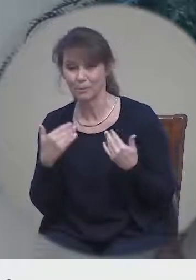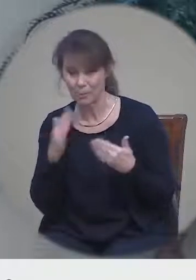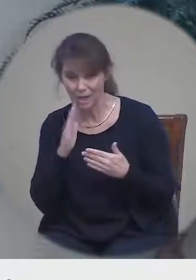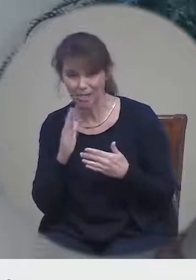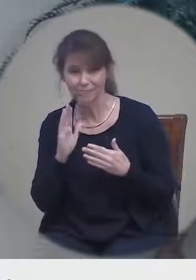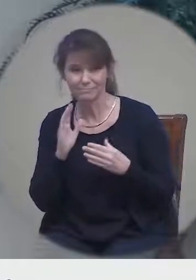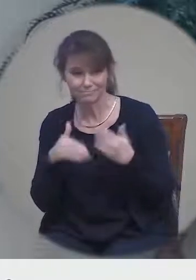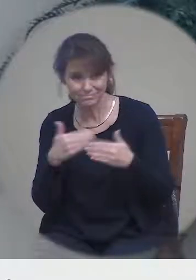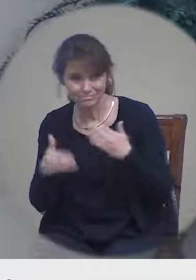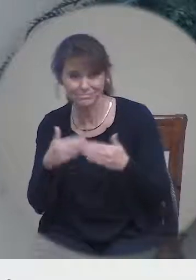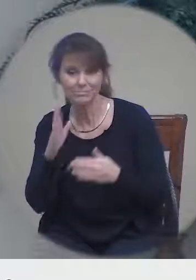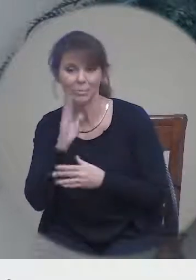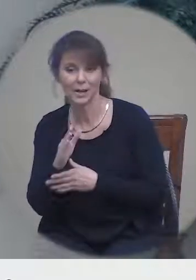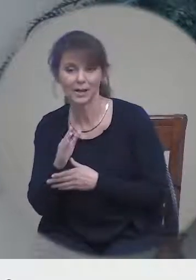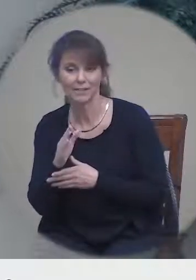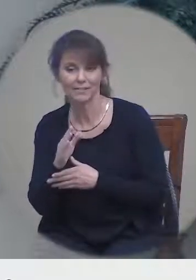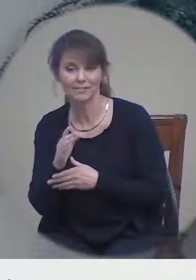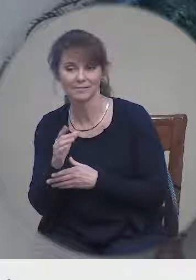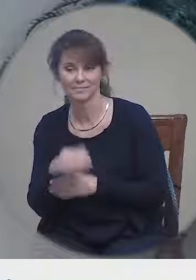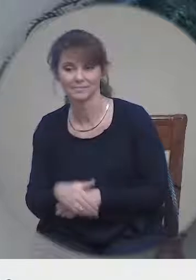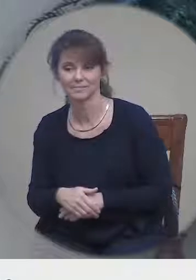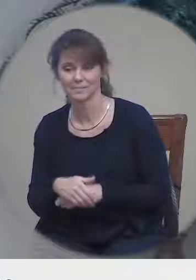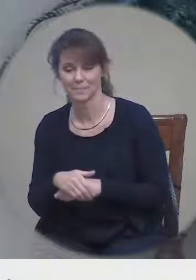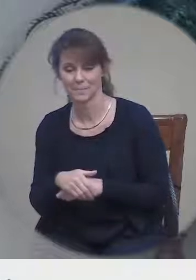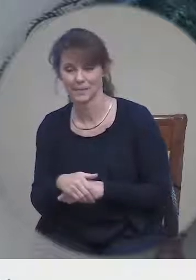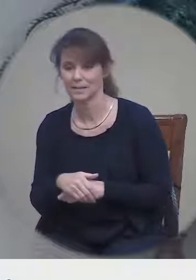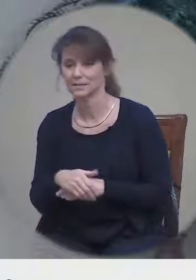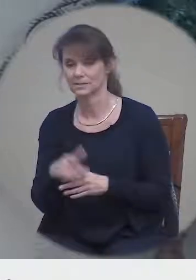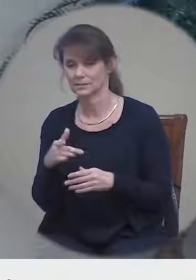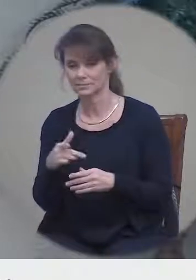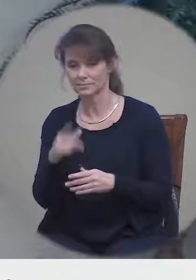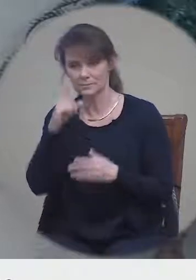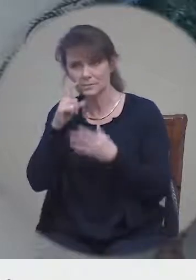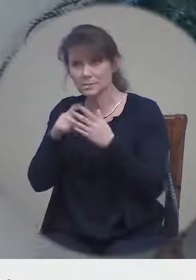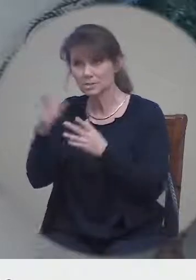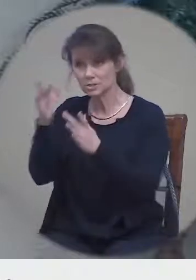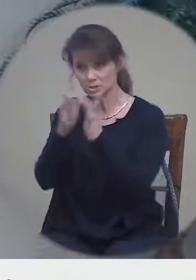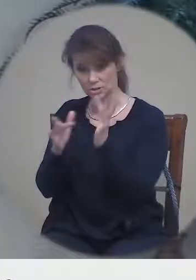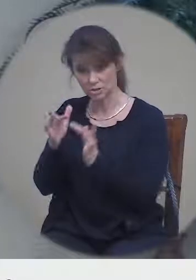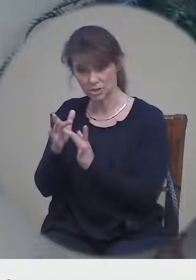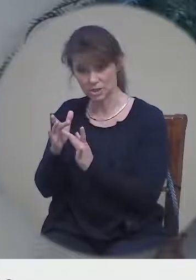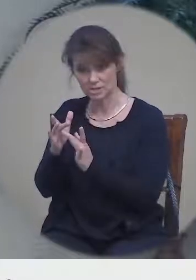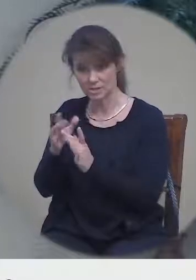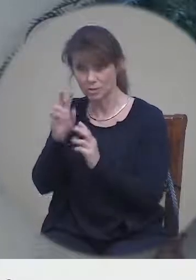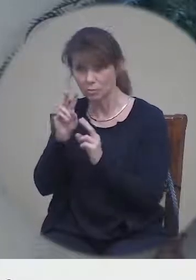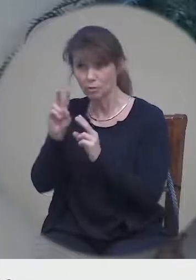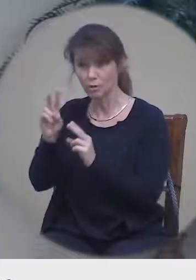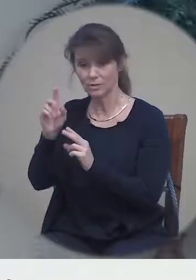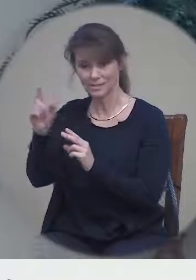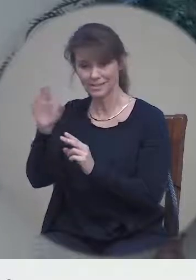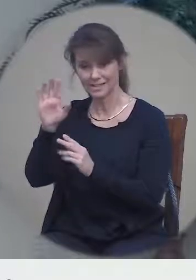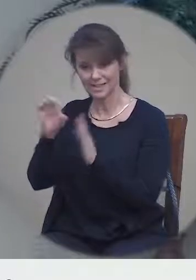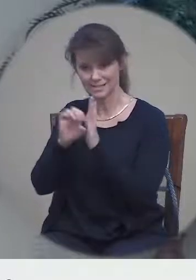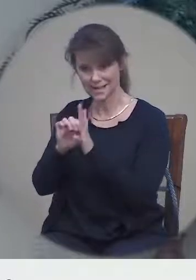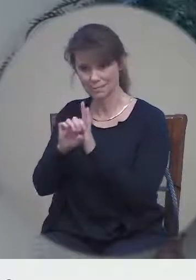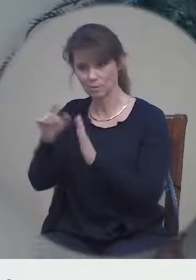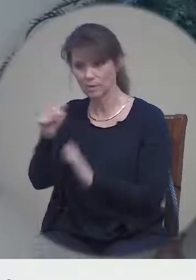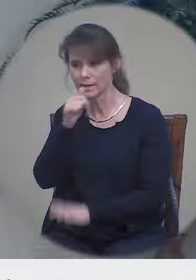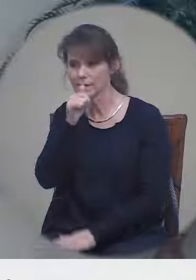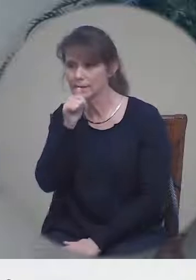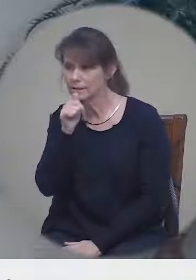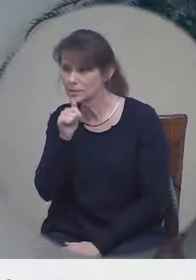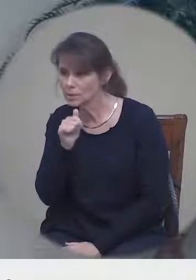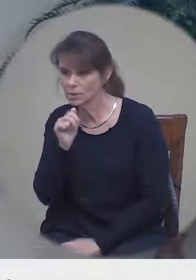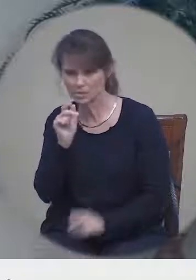one. Here we go. For consider him, that's Jesus. Look to him, who endured such